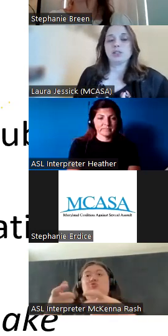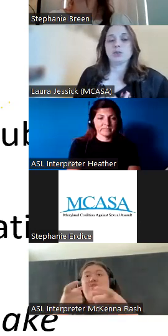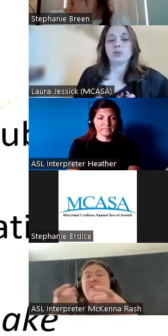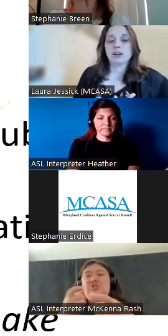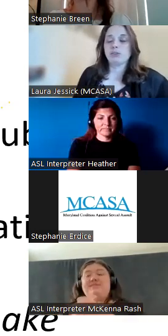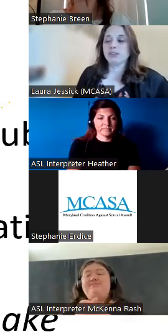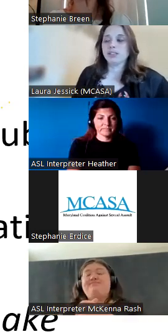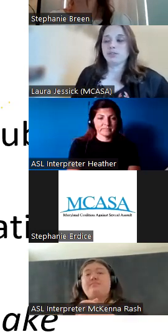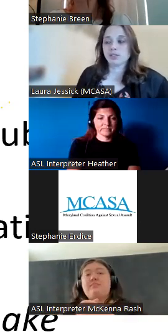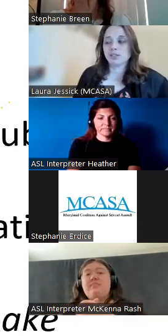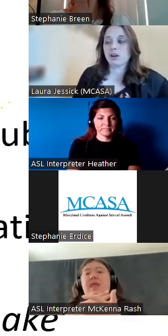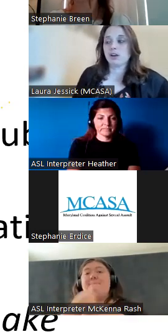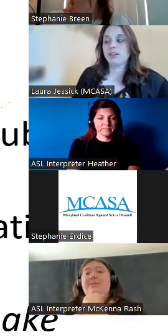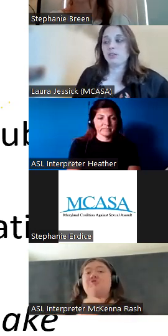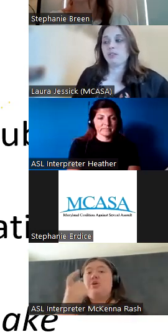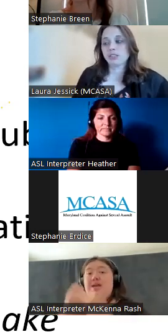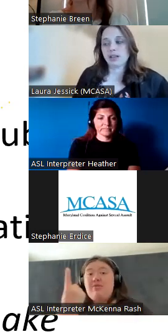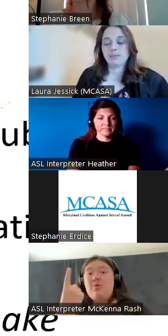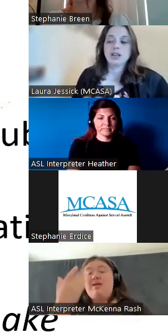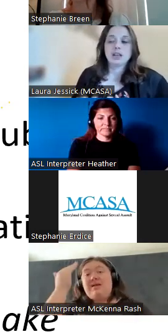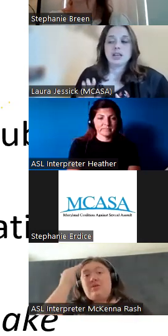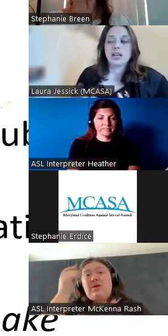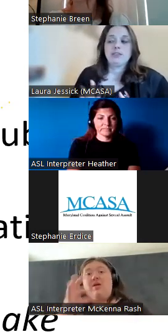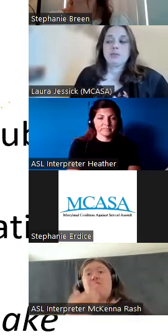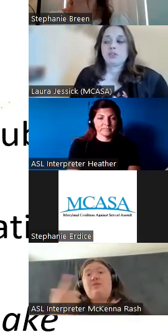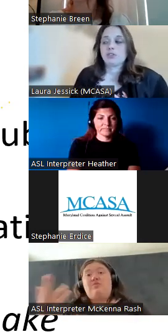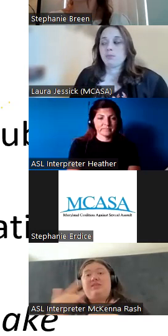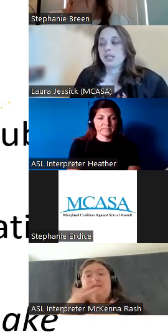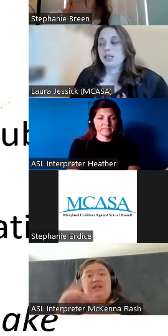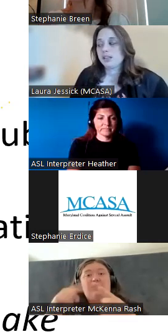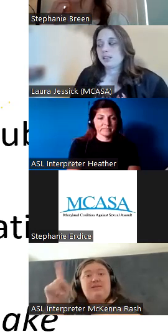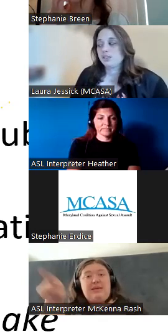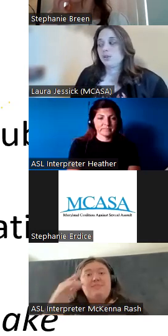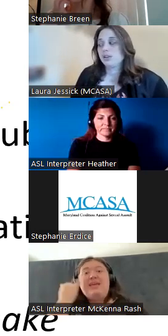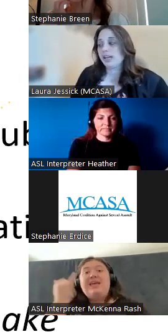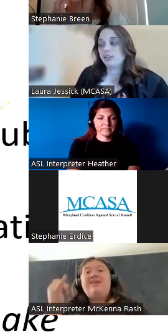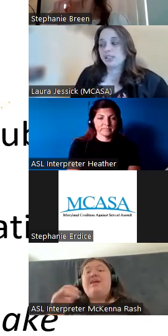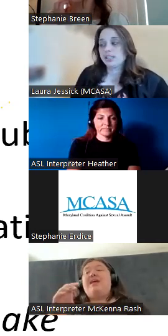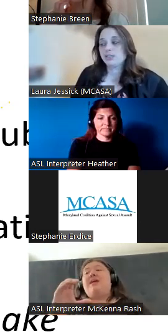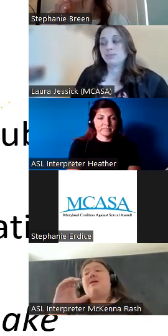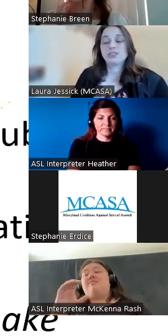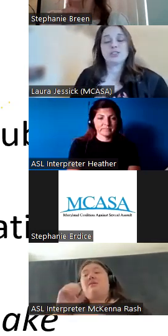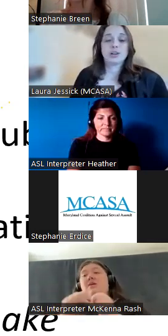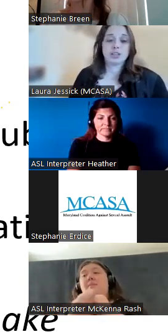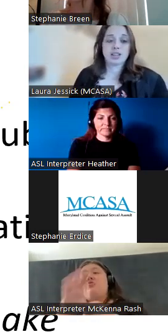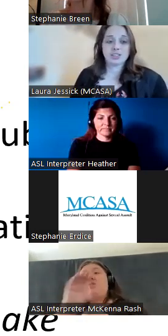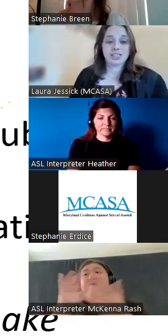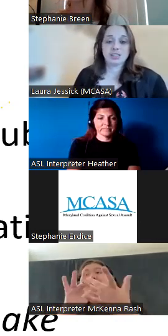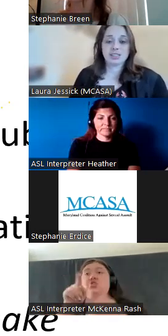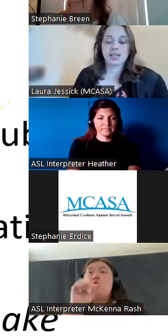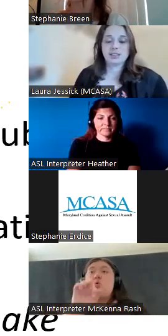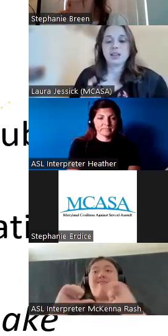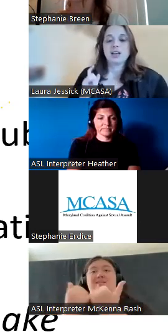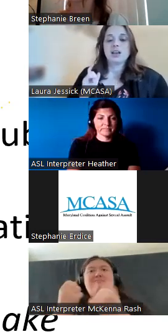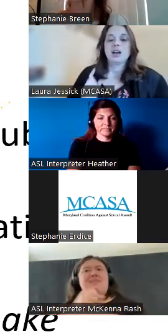sure everyone is aware of what resources are available to them. If a commercial company contacts you or your agency, just make sure you know what the